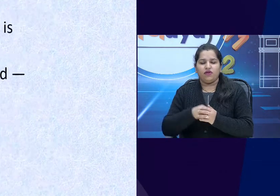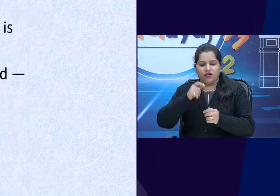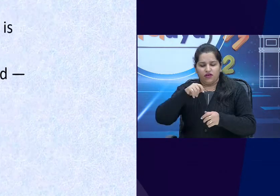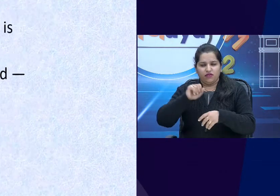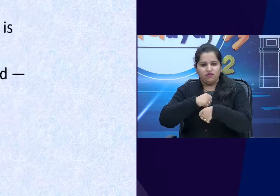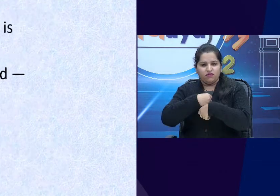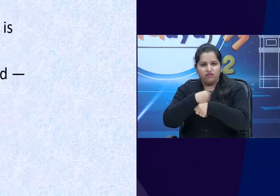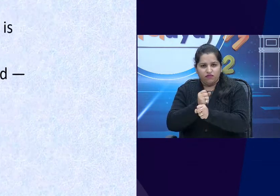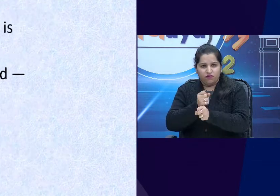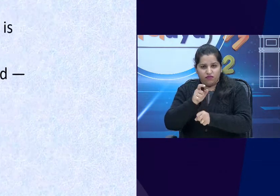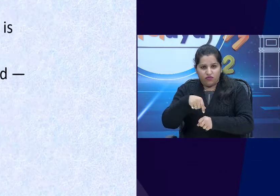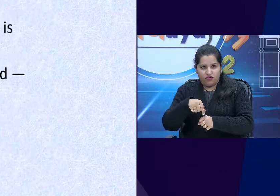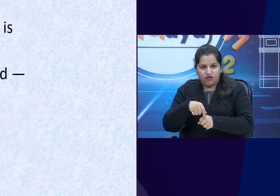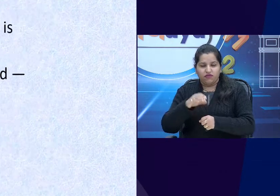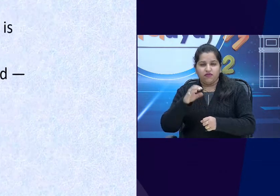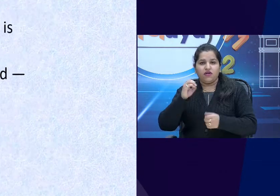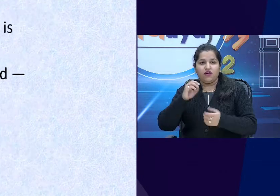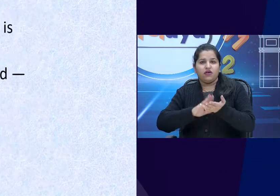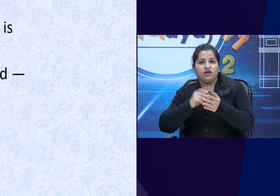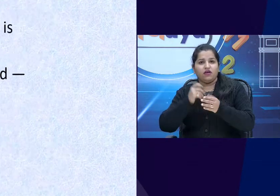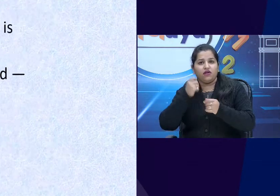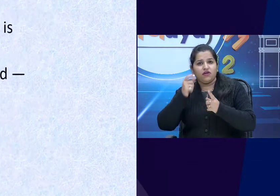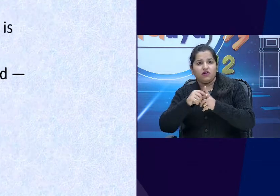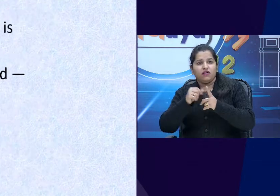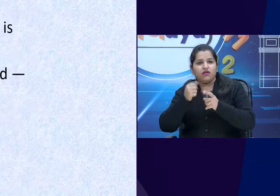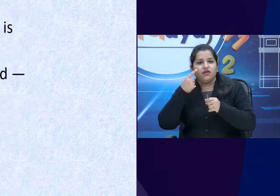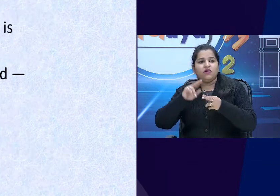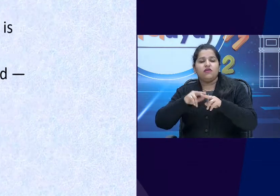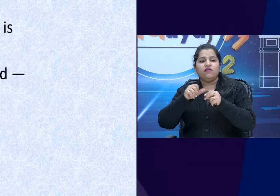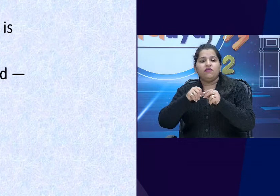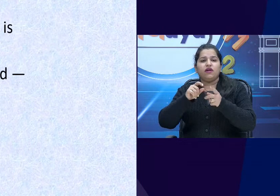ma'am? Modified homework is who is Anne Frank?